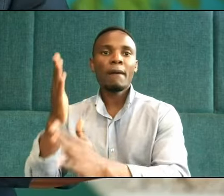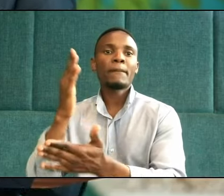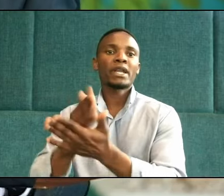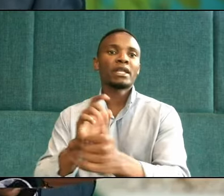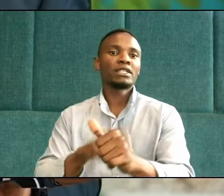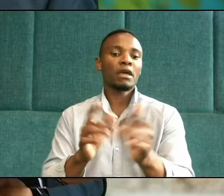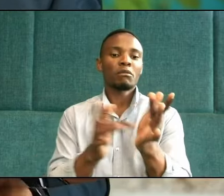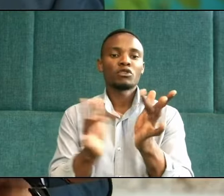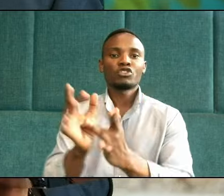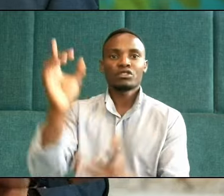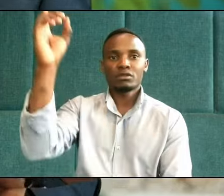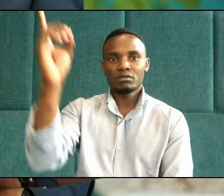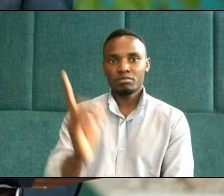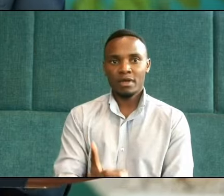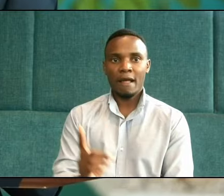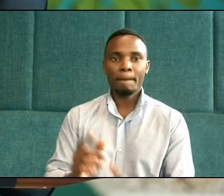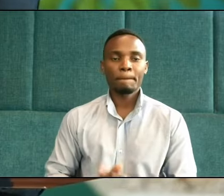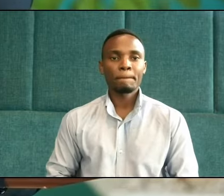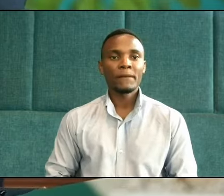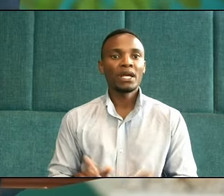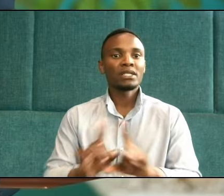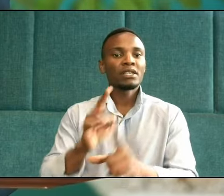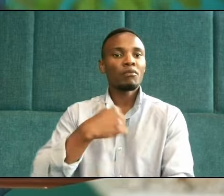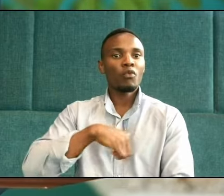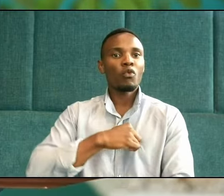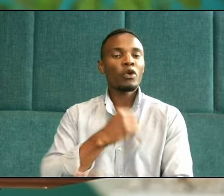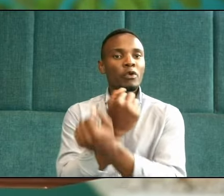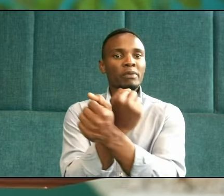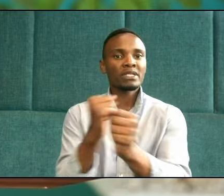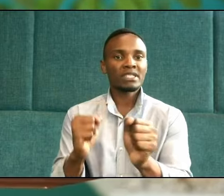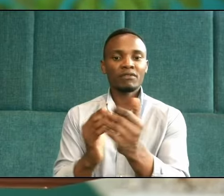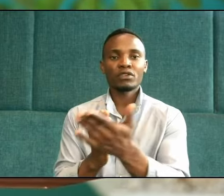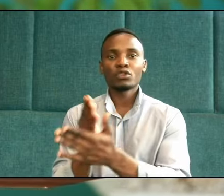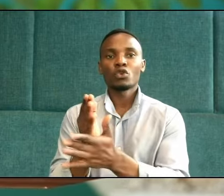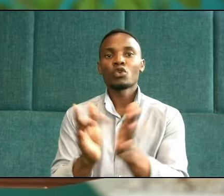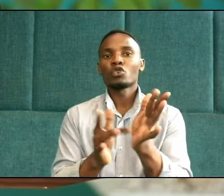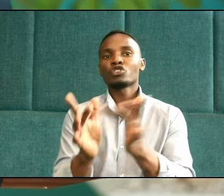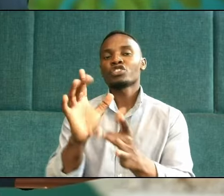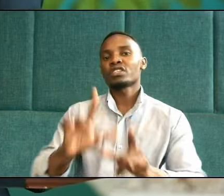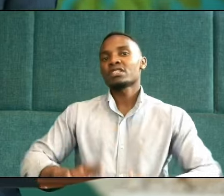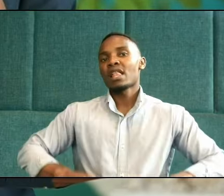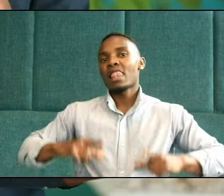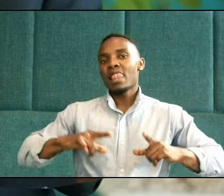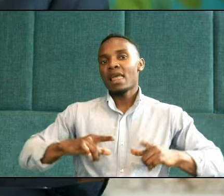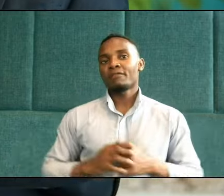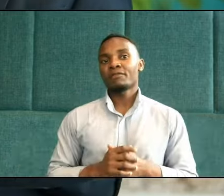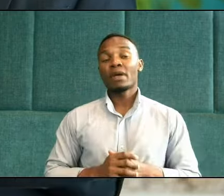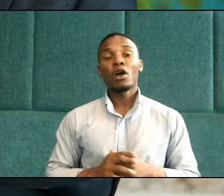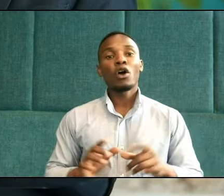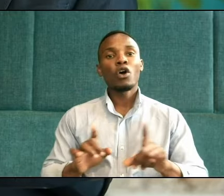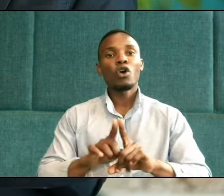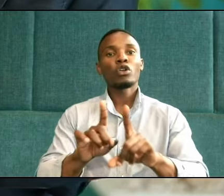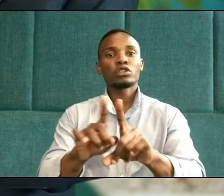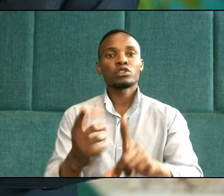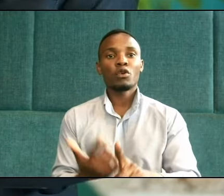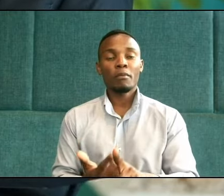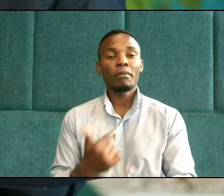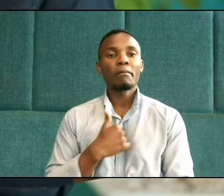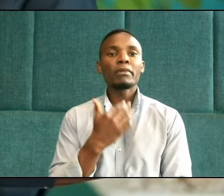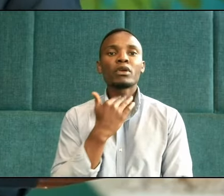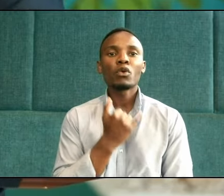comes again. We shall be saved through his life. And when we talk of his life, I want us